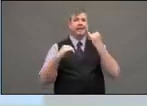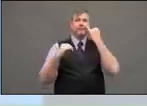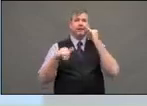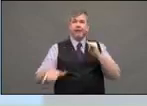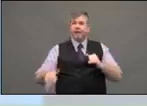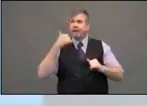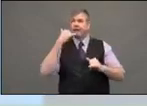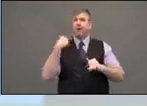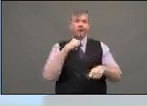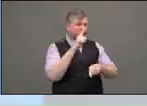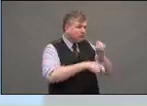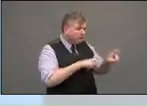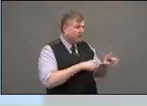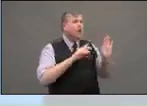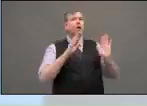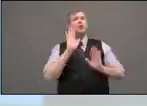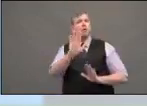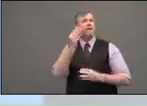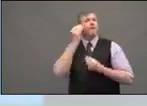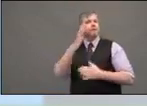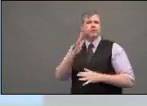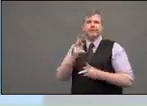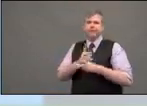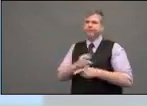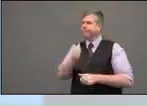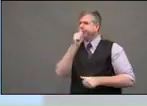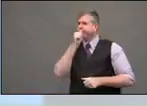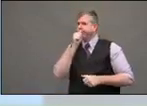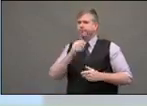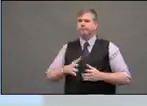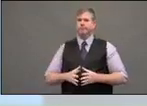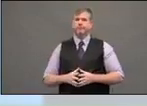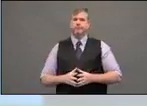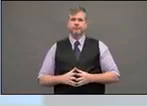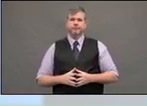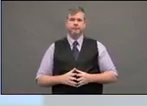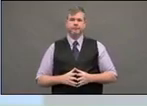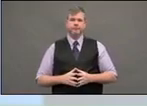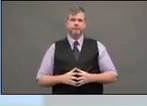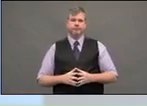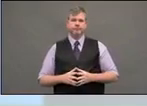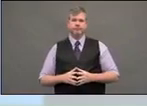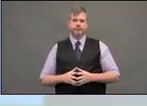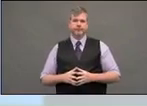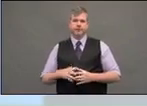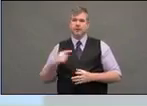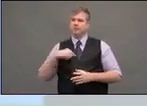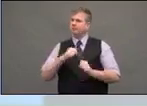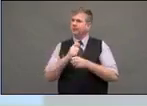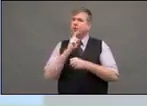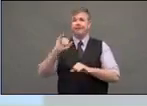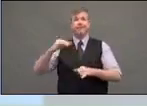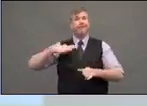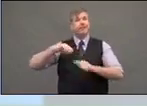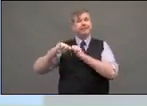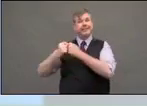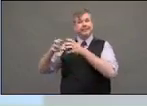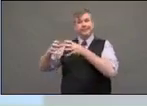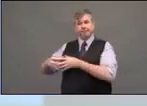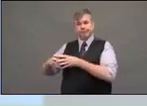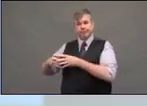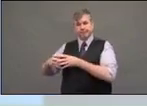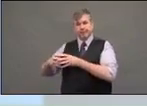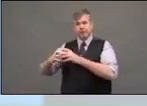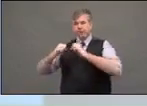And even as we call for a volunteer workforce, we will ensure that that workforce is also protecting everyone's